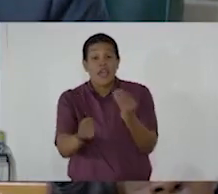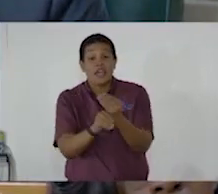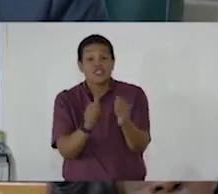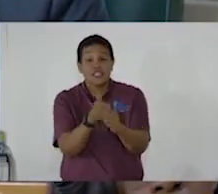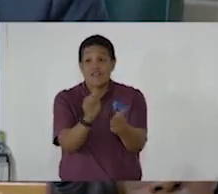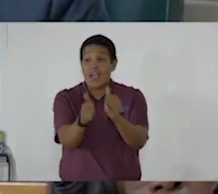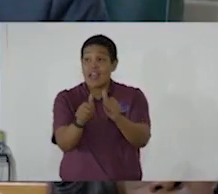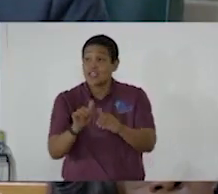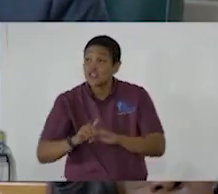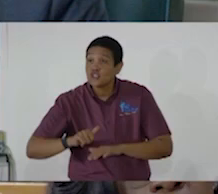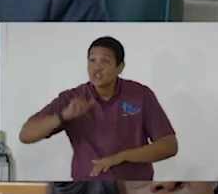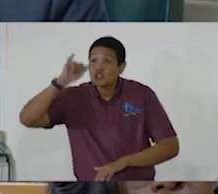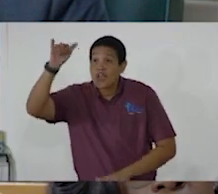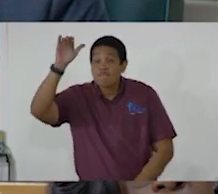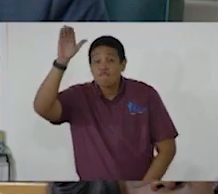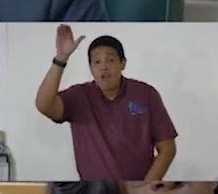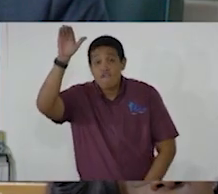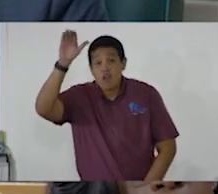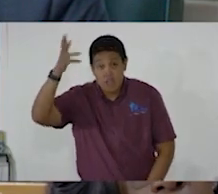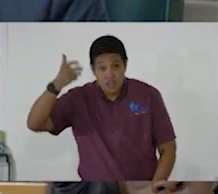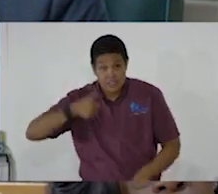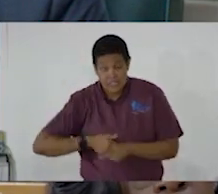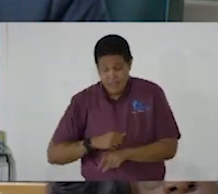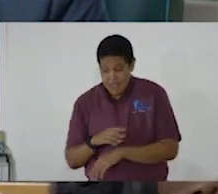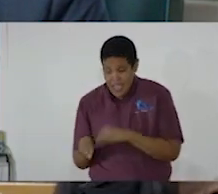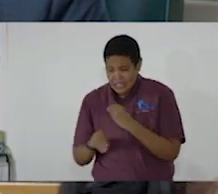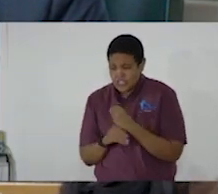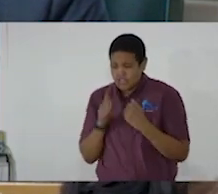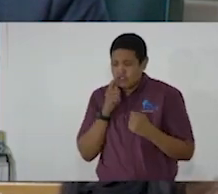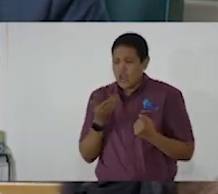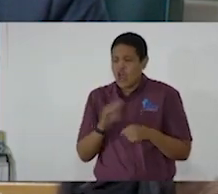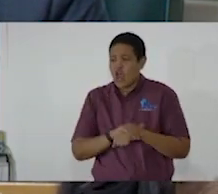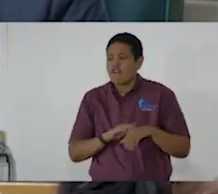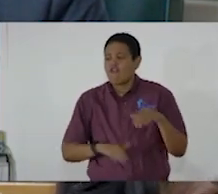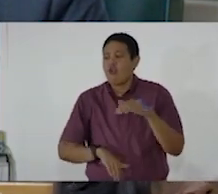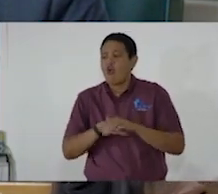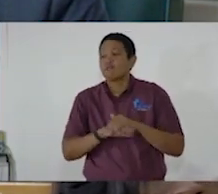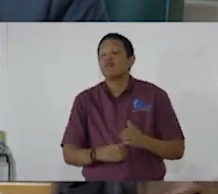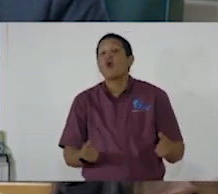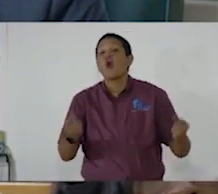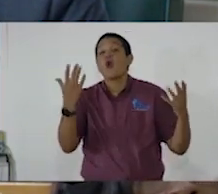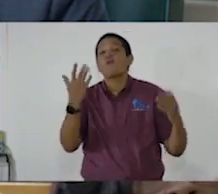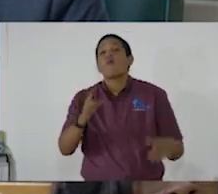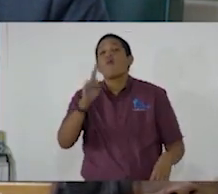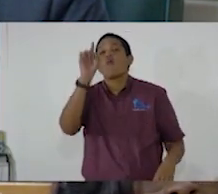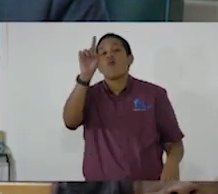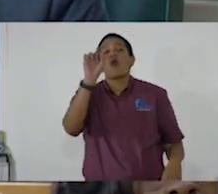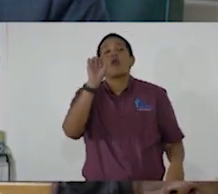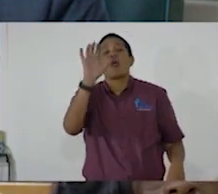athletes traveling overseas are also covered up to a maximum of